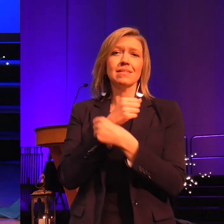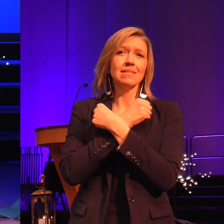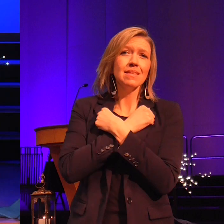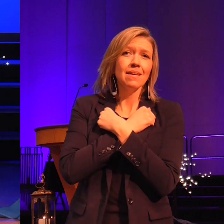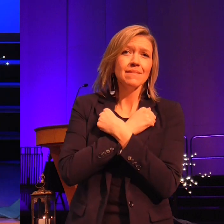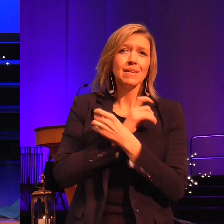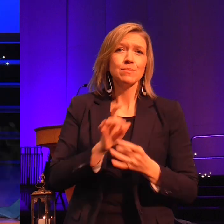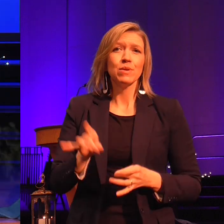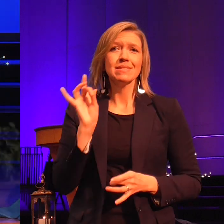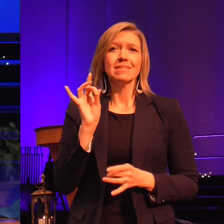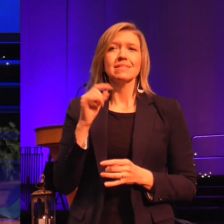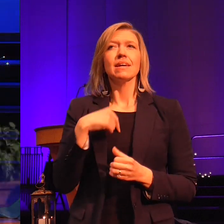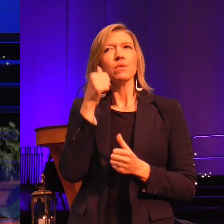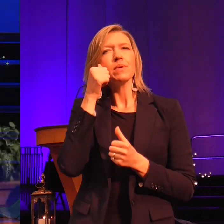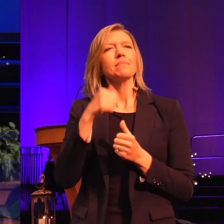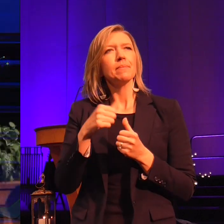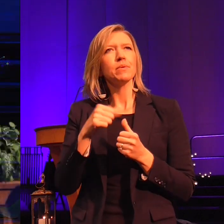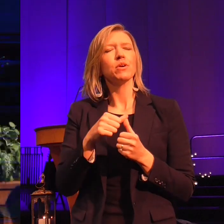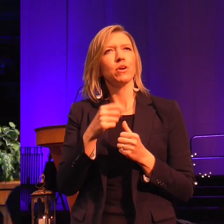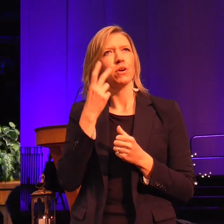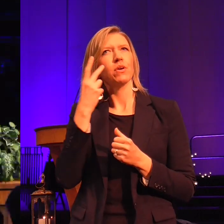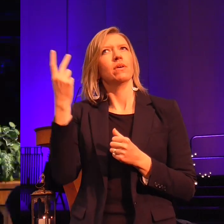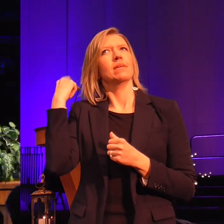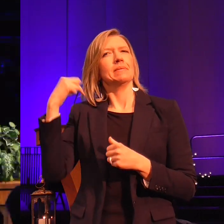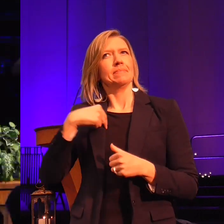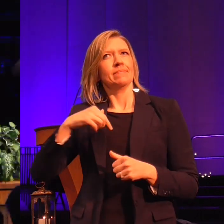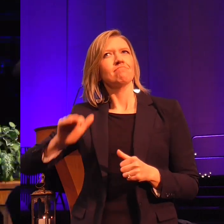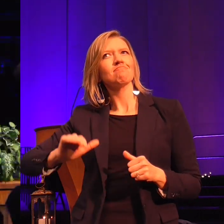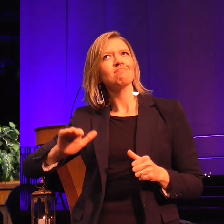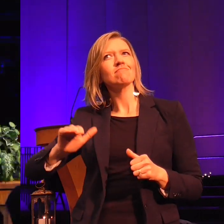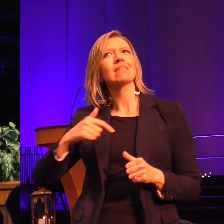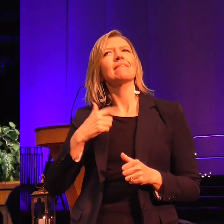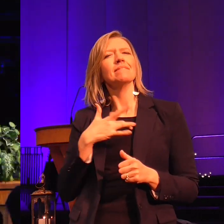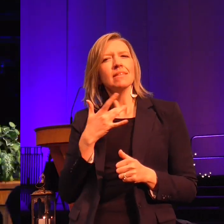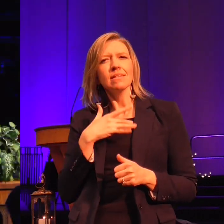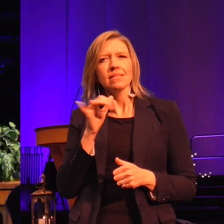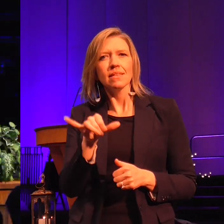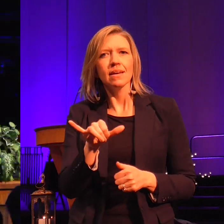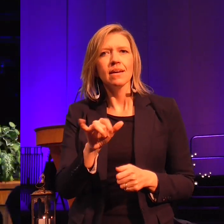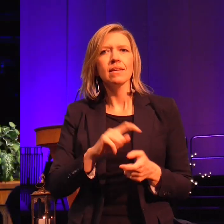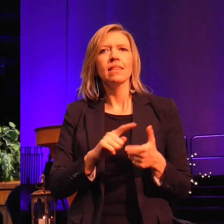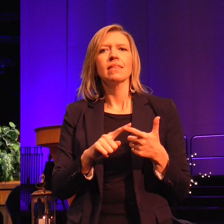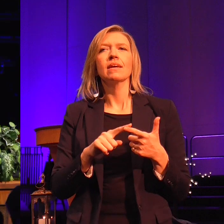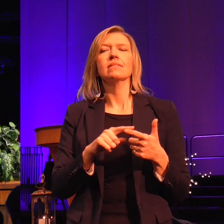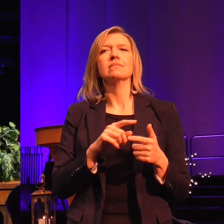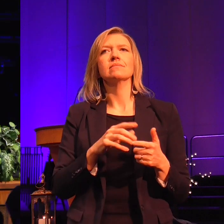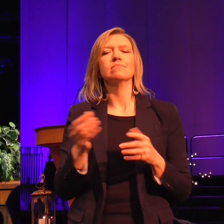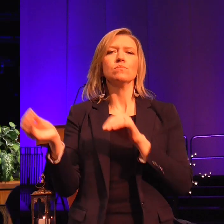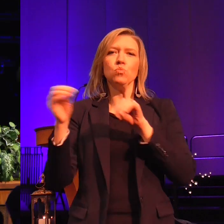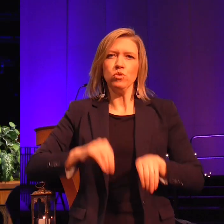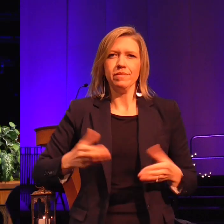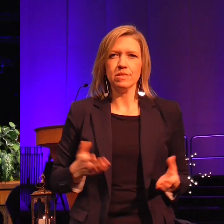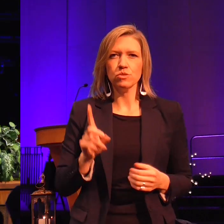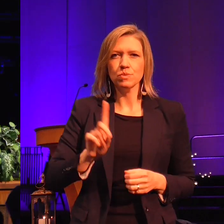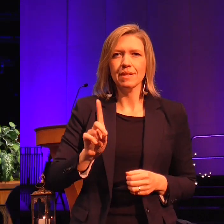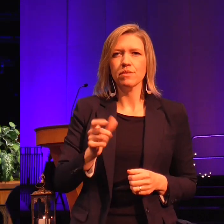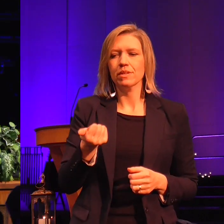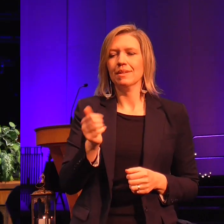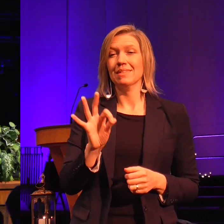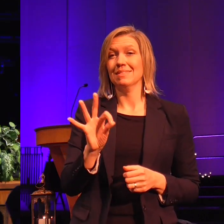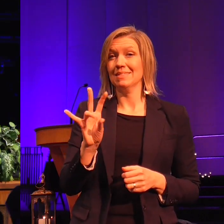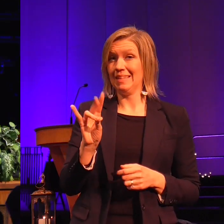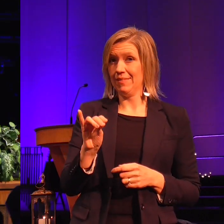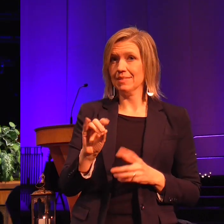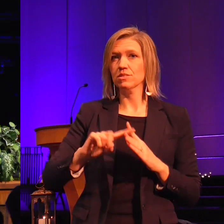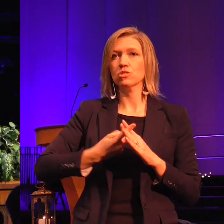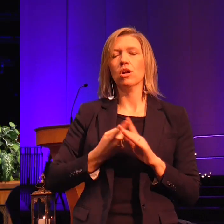I remember feeling that as a child. And then when I got into Catholicism, when we moved here to Denver in 1970, we